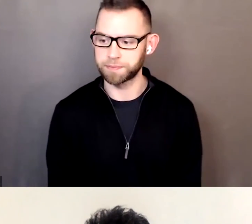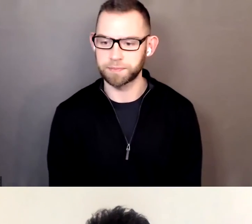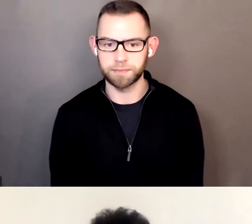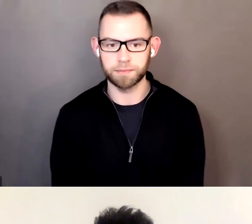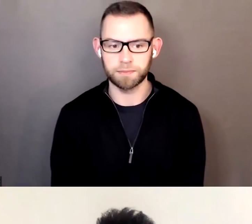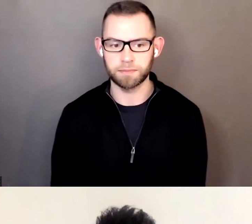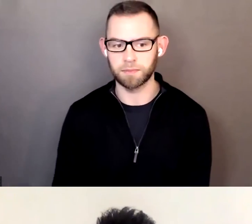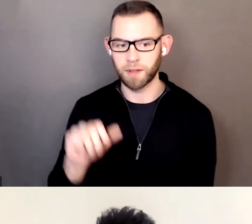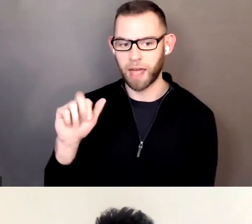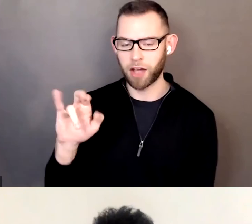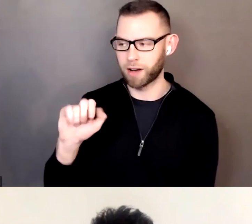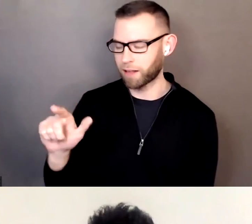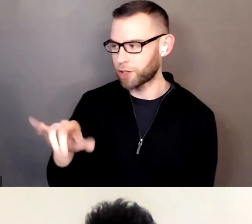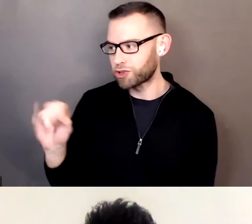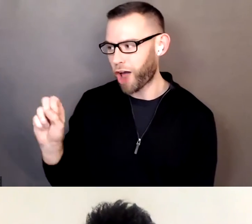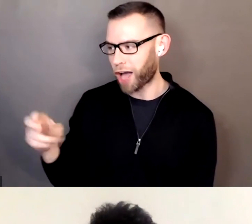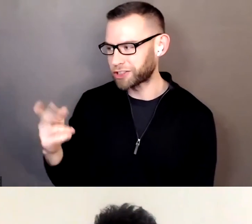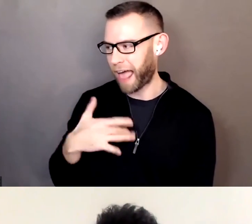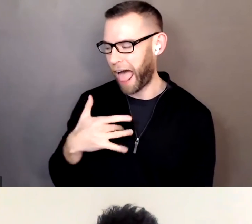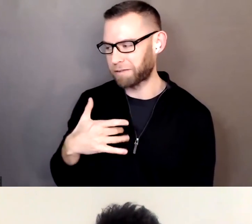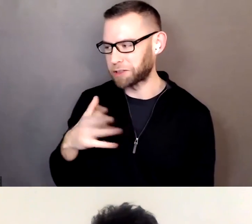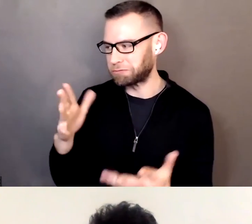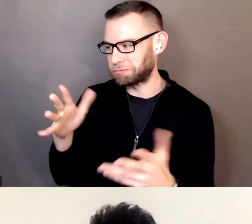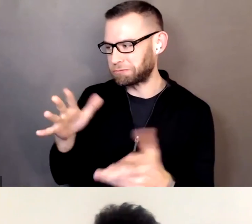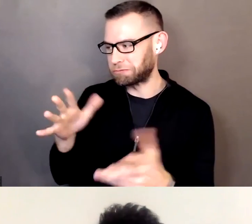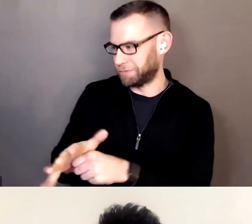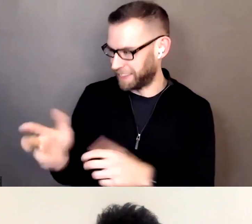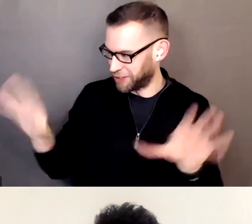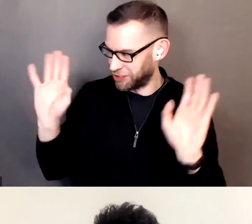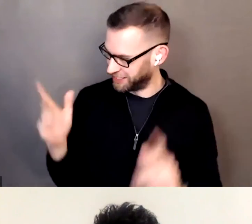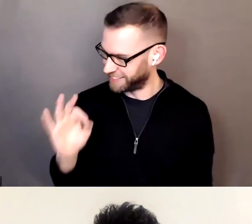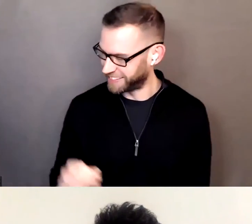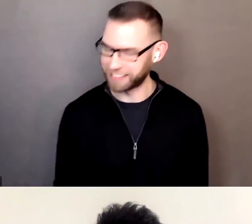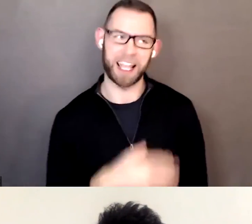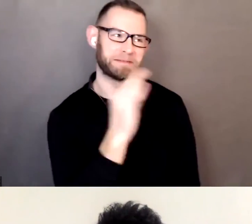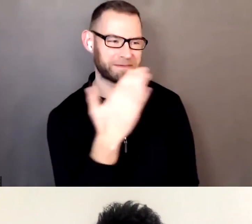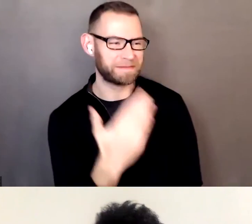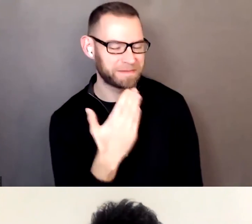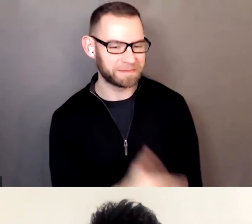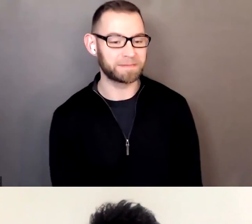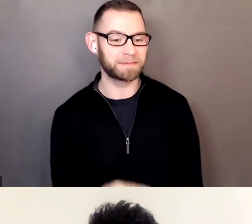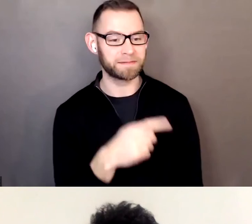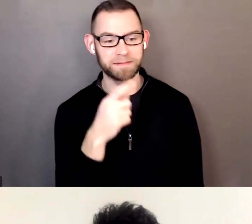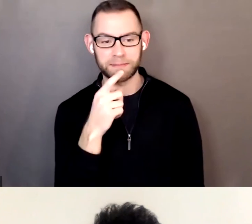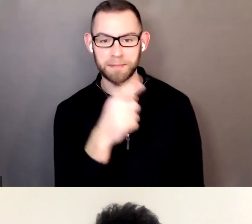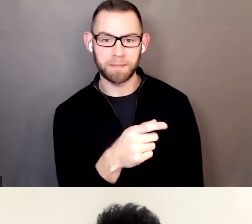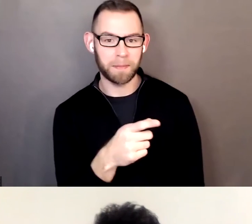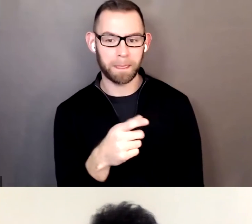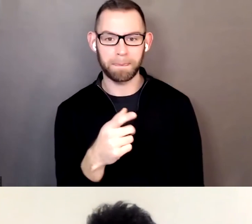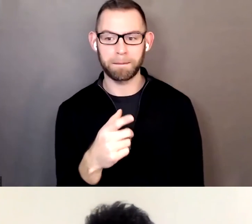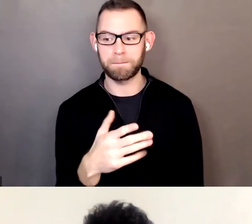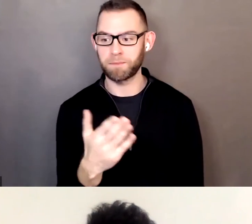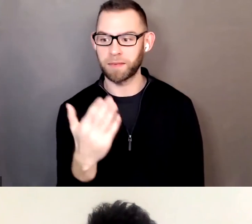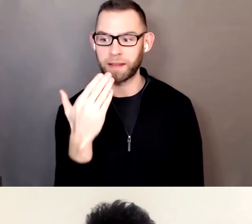Joshua, I think you can call it. Okay, great. Yeah. Yeah, okay. Ms. Claire, thank you for bringing up the topic of COVID.